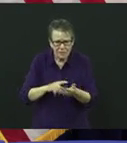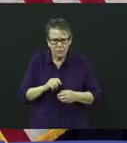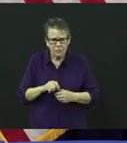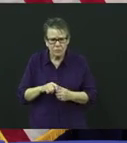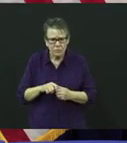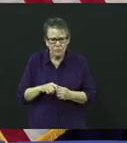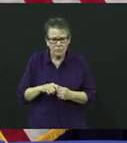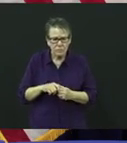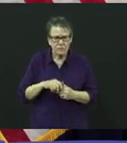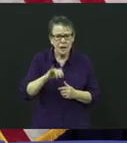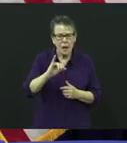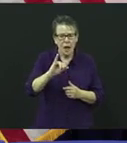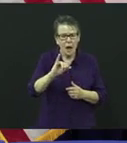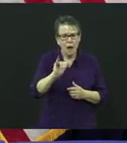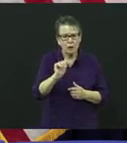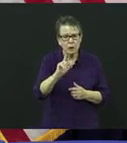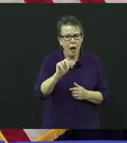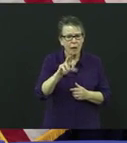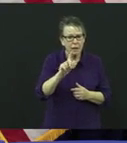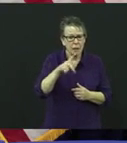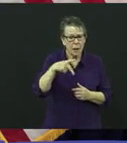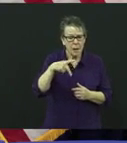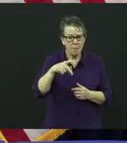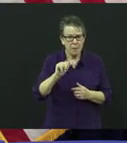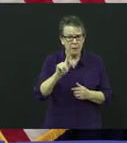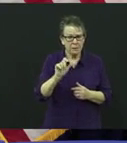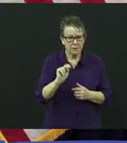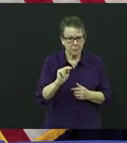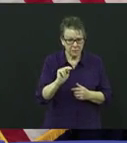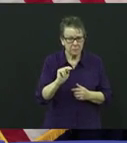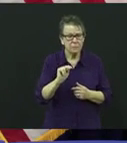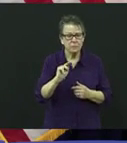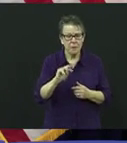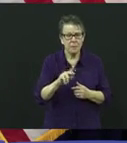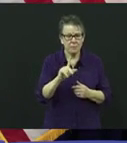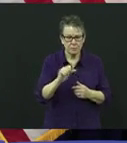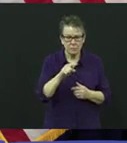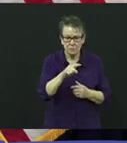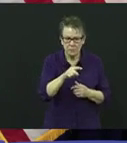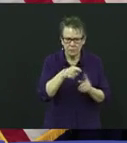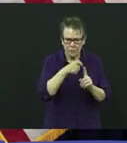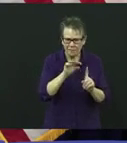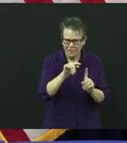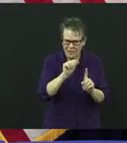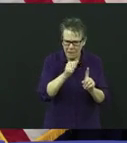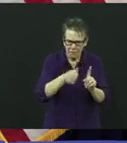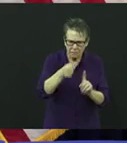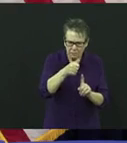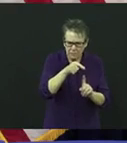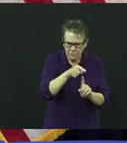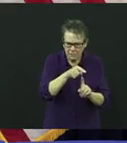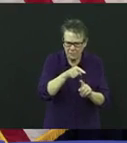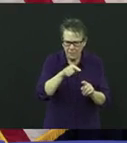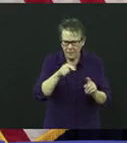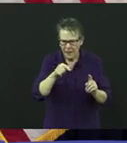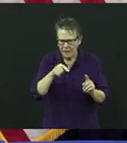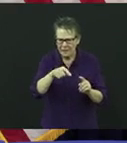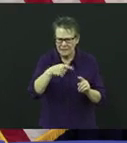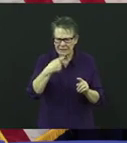I heard correctly, you had mentioned that the results had come from 7 or so labs, when there are 60, from what I understand, that Dr. Tan said